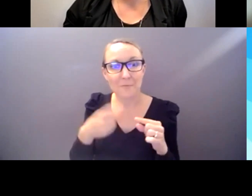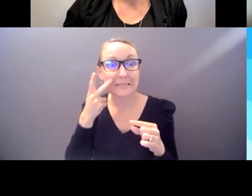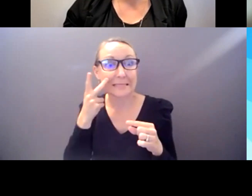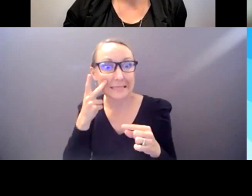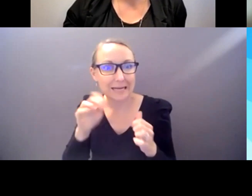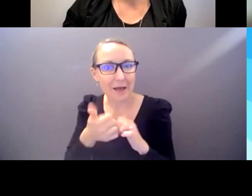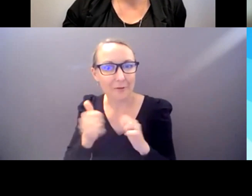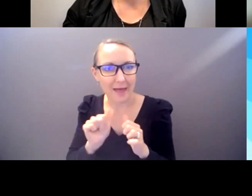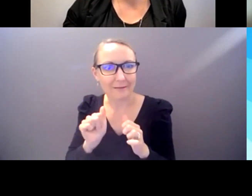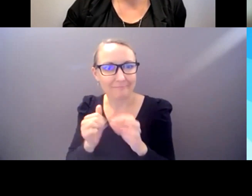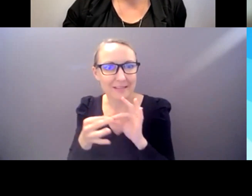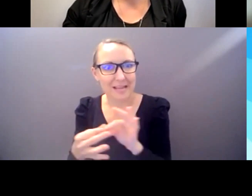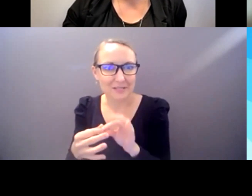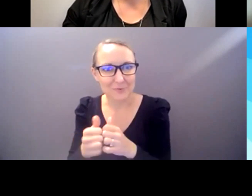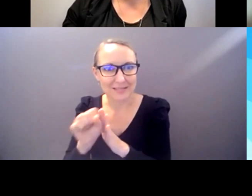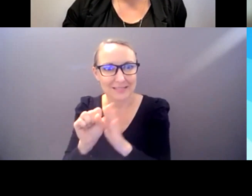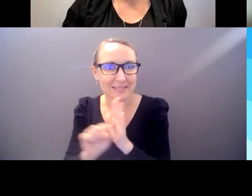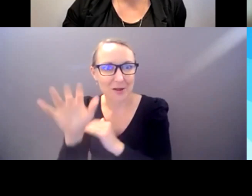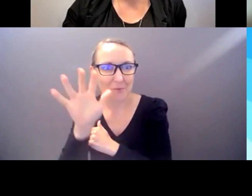on that as well. Thank you to the Commission.